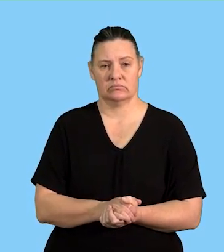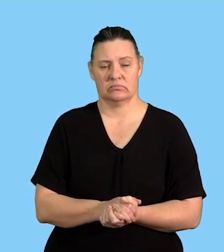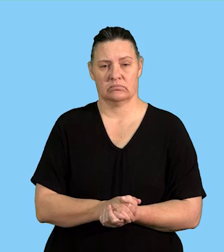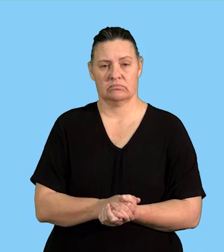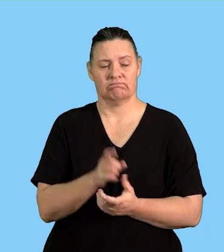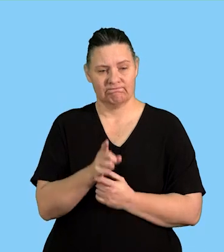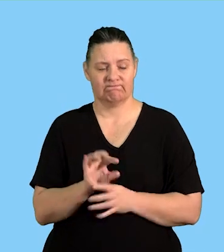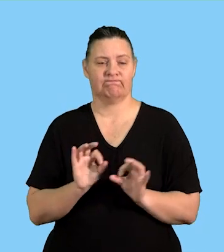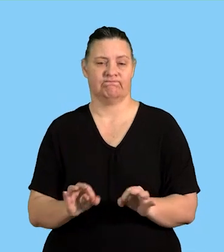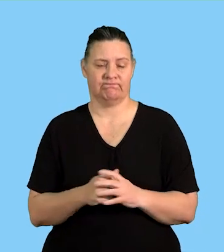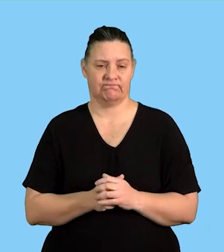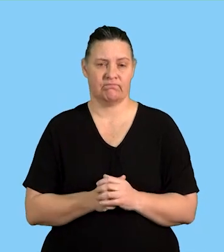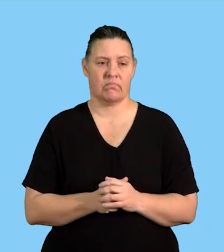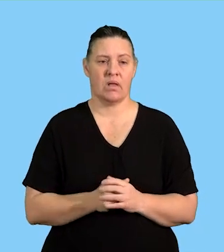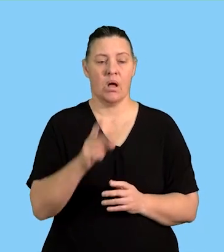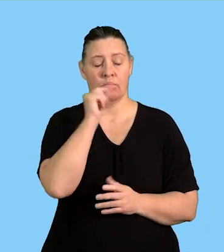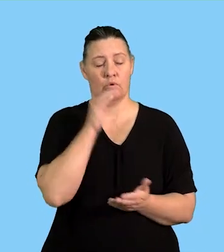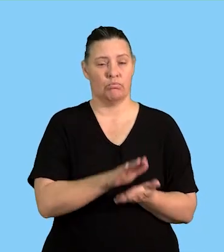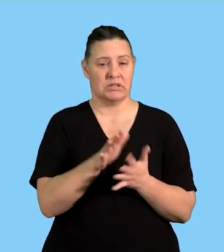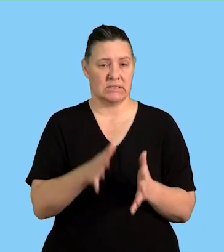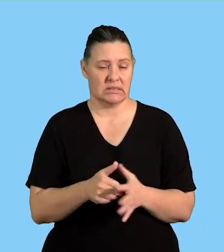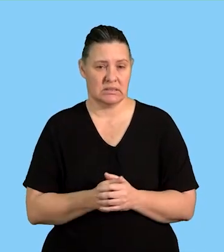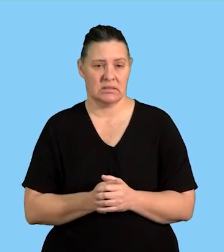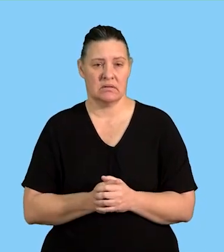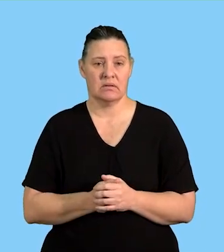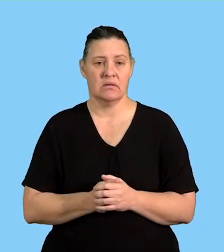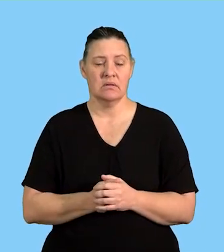That becomes correct. Then blueprinters